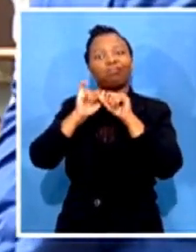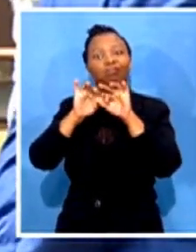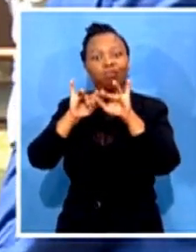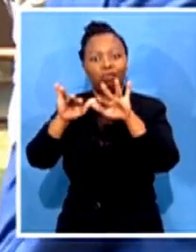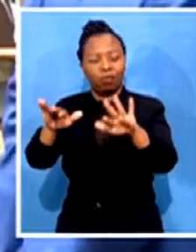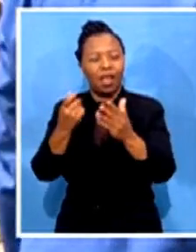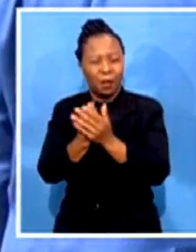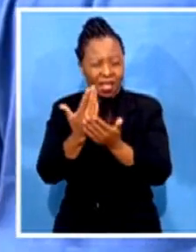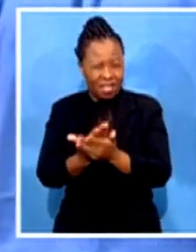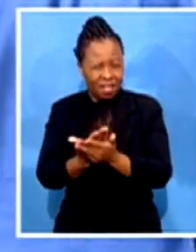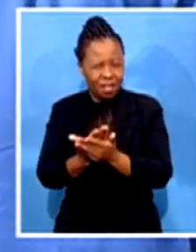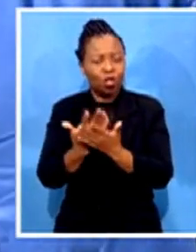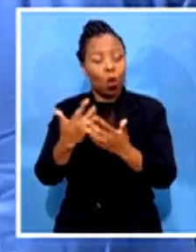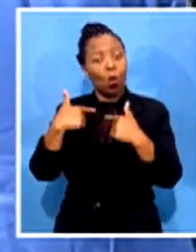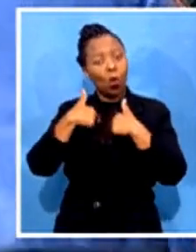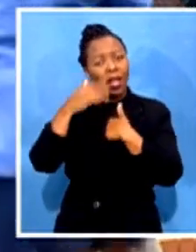trying to